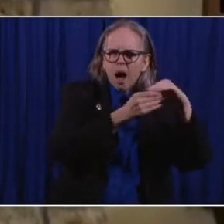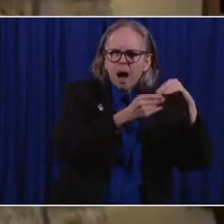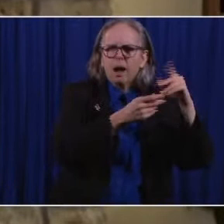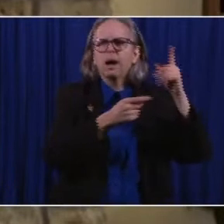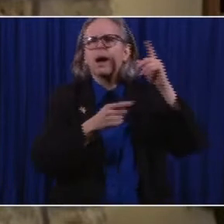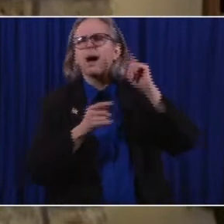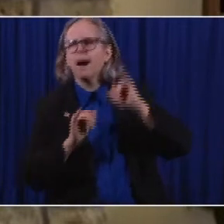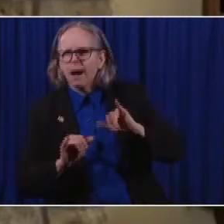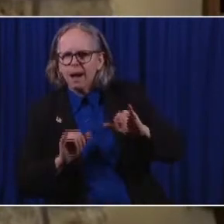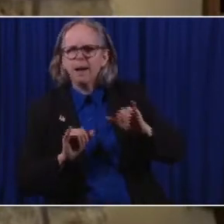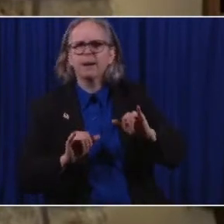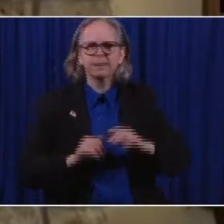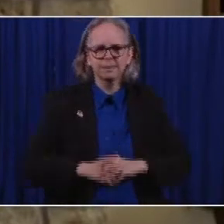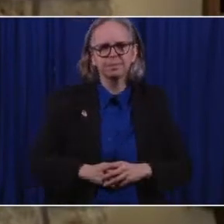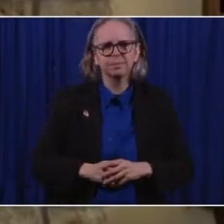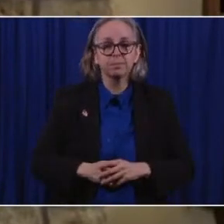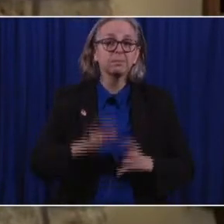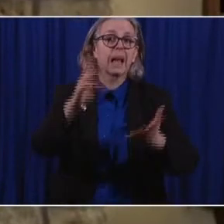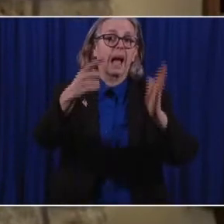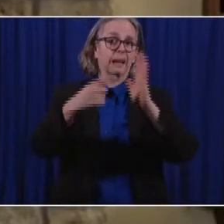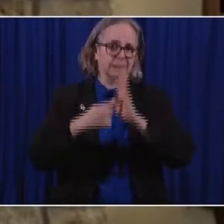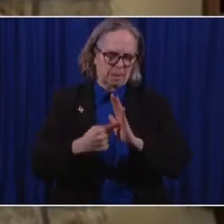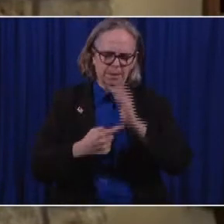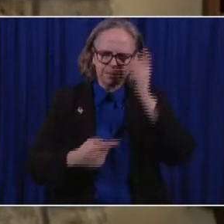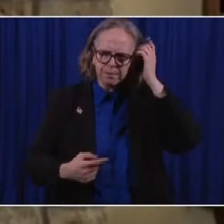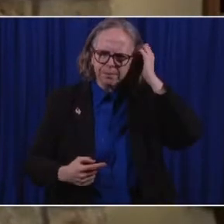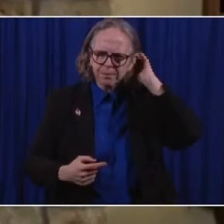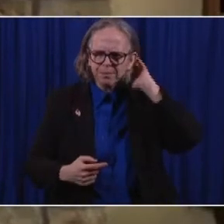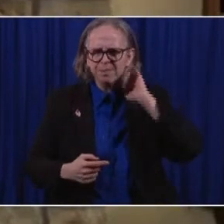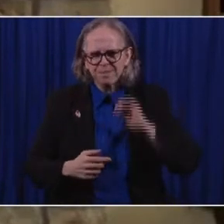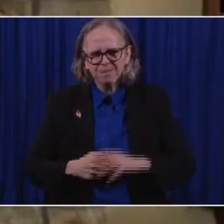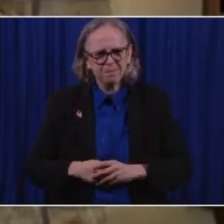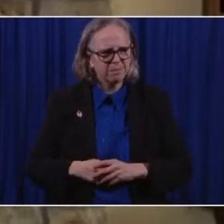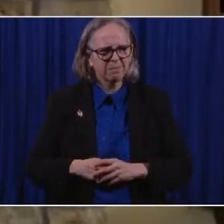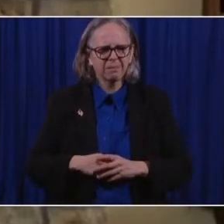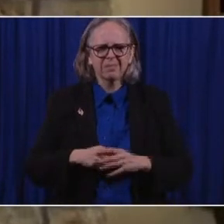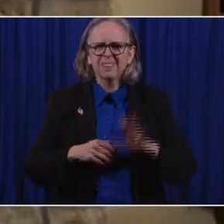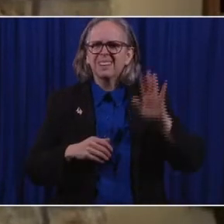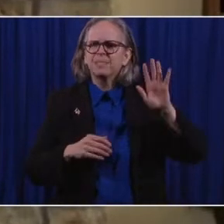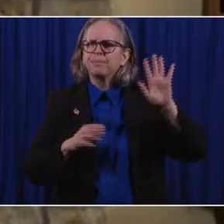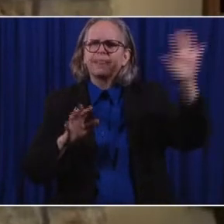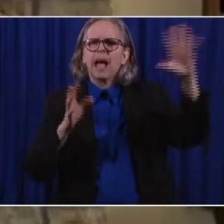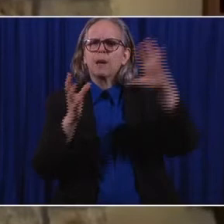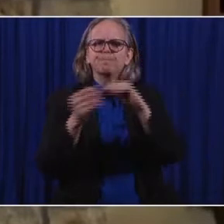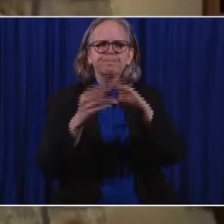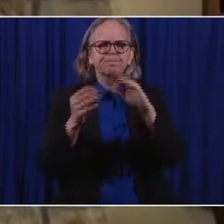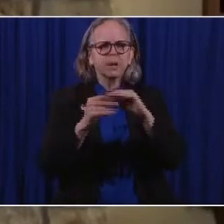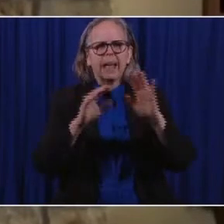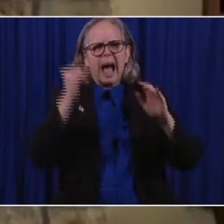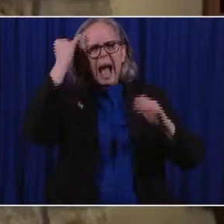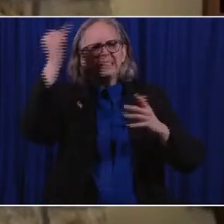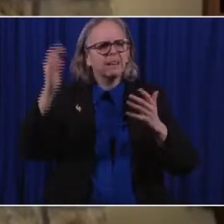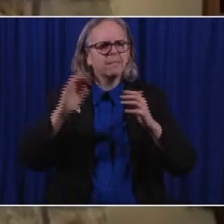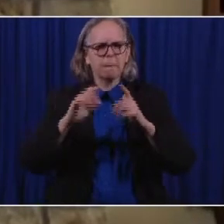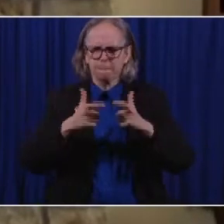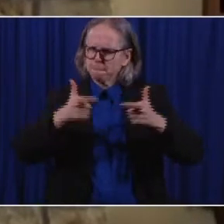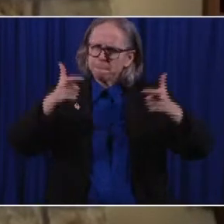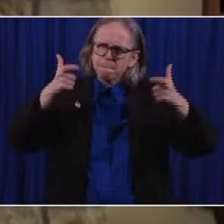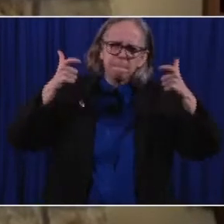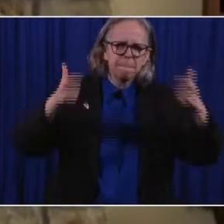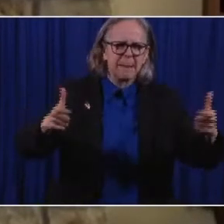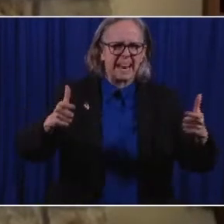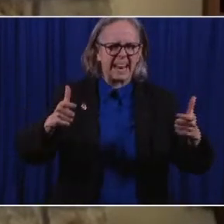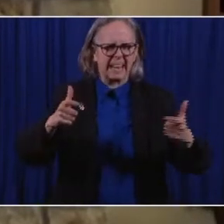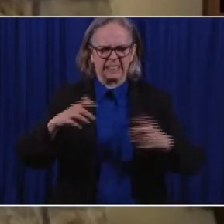We talked about, for example, their idea of having big sites to go along with the small